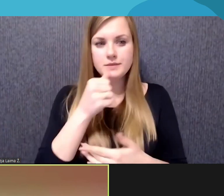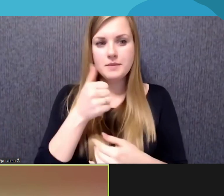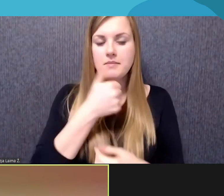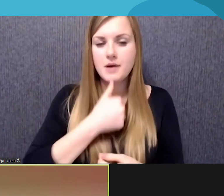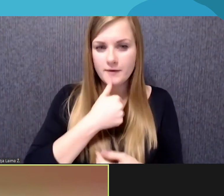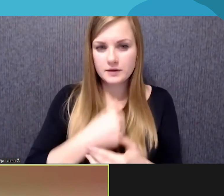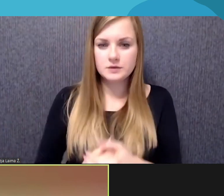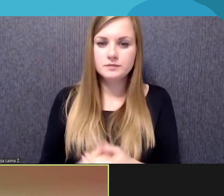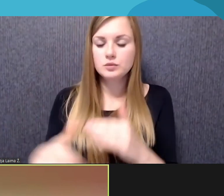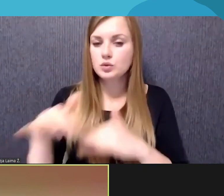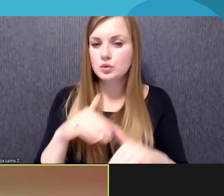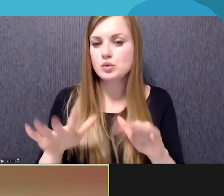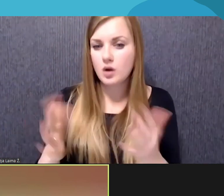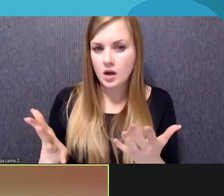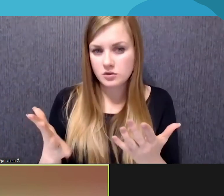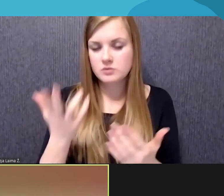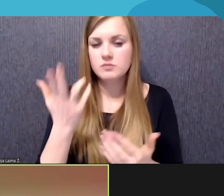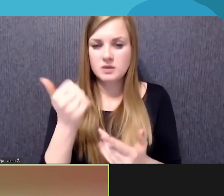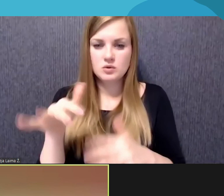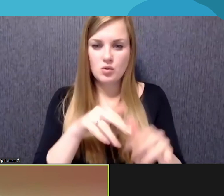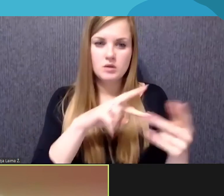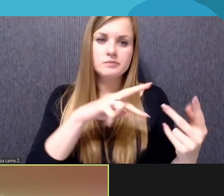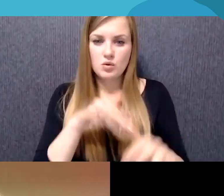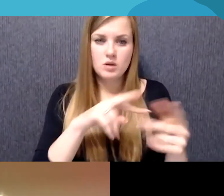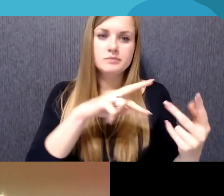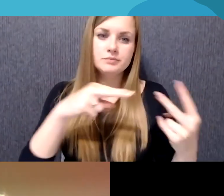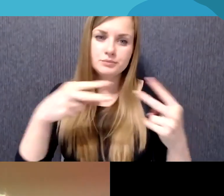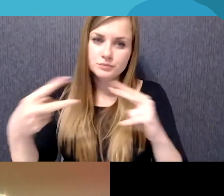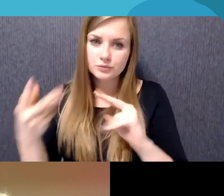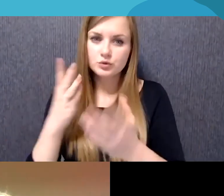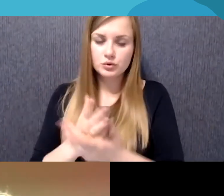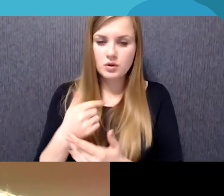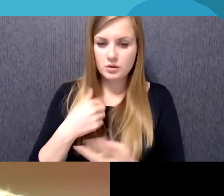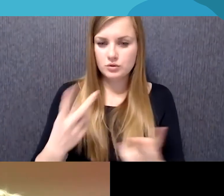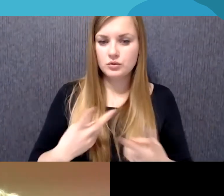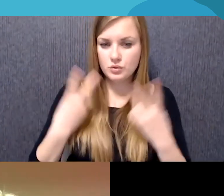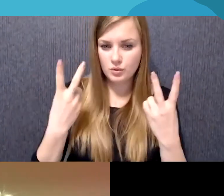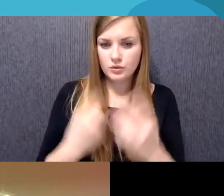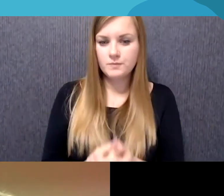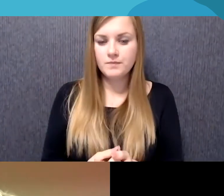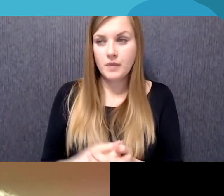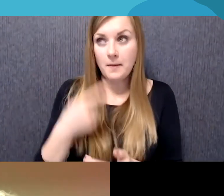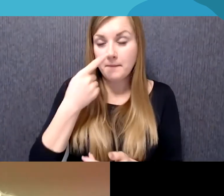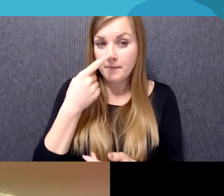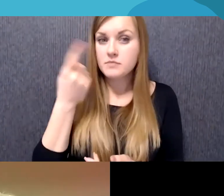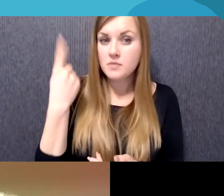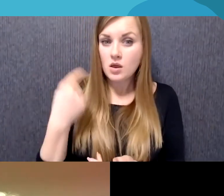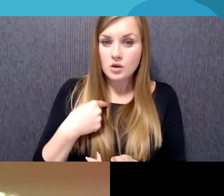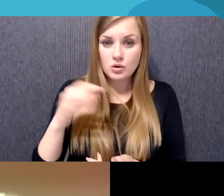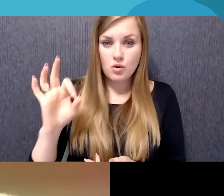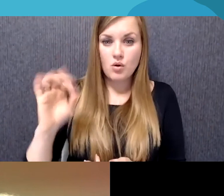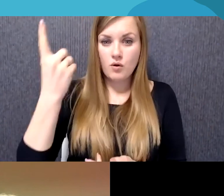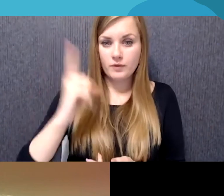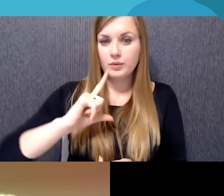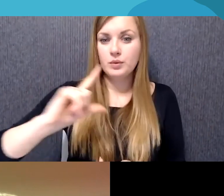I would like to demonstrate with my personal example that the situation has been